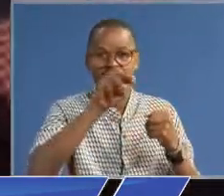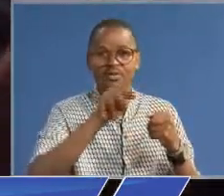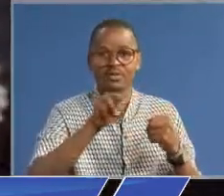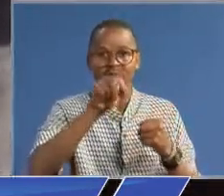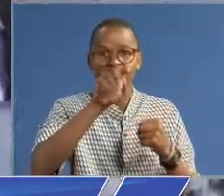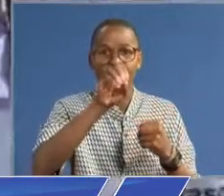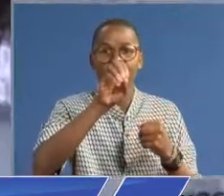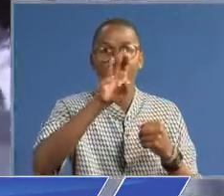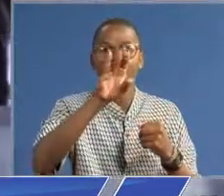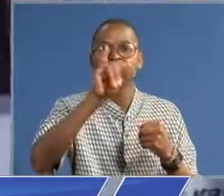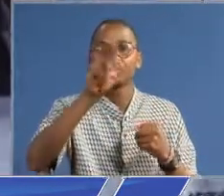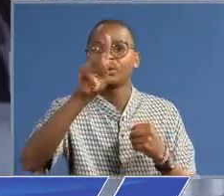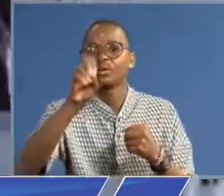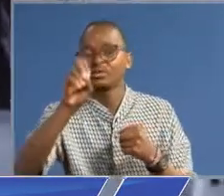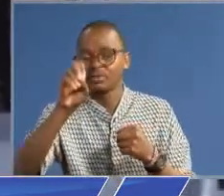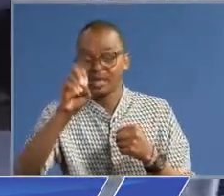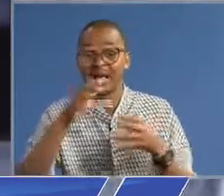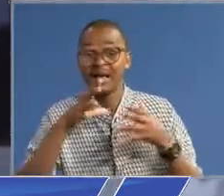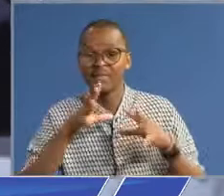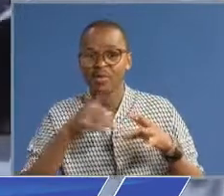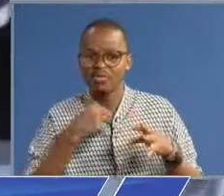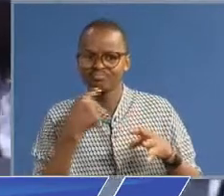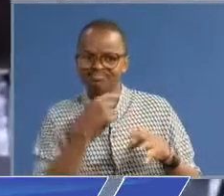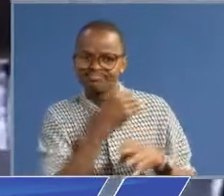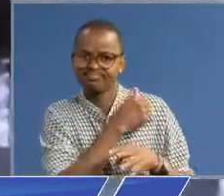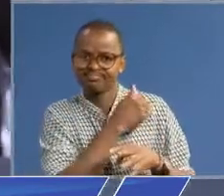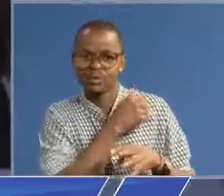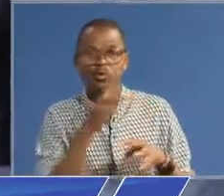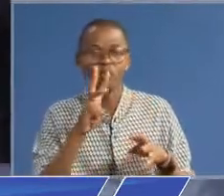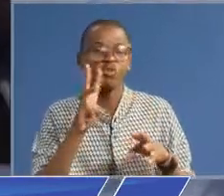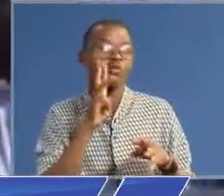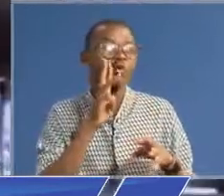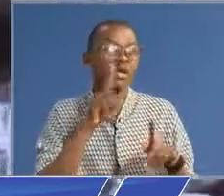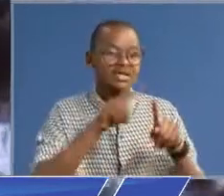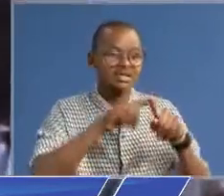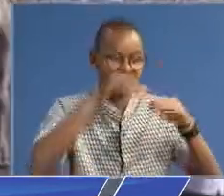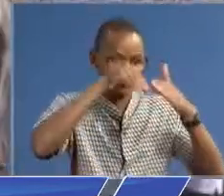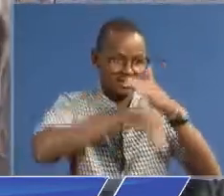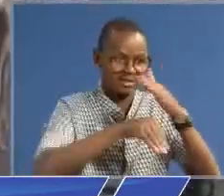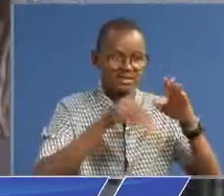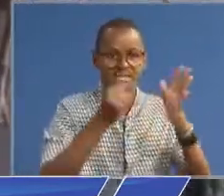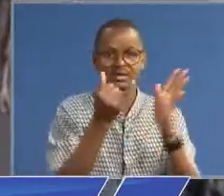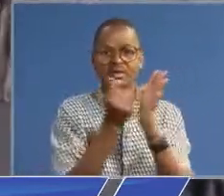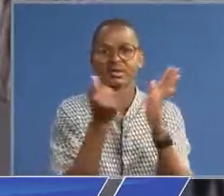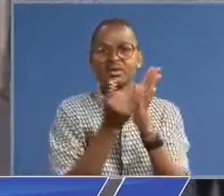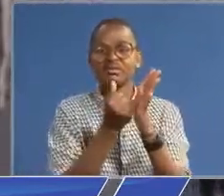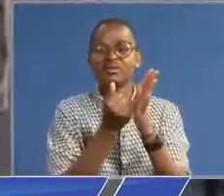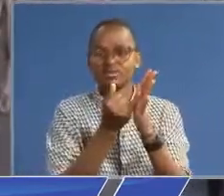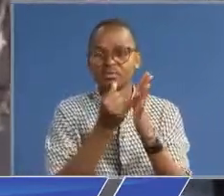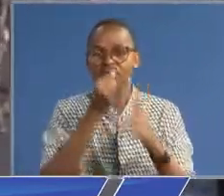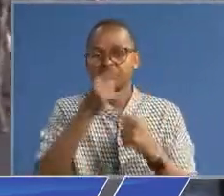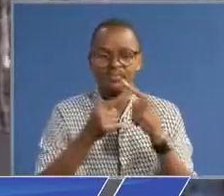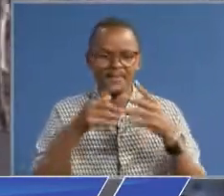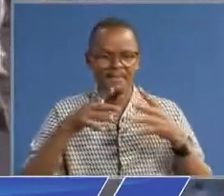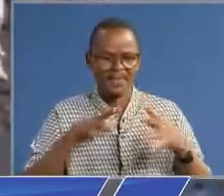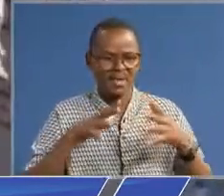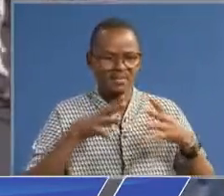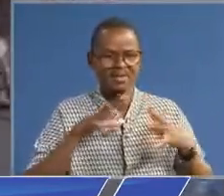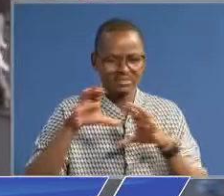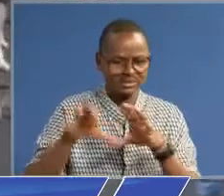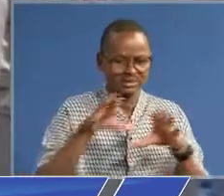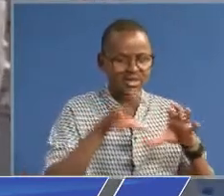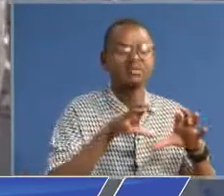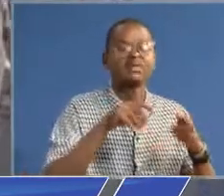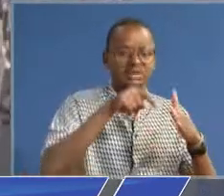Tobiko noted that there are few influential people who have been abstracting water and excessively and illegally upstream, while many people continue to